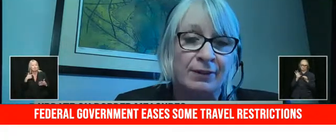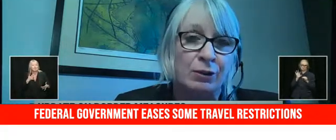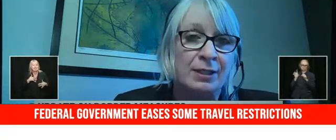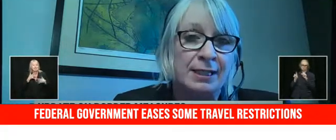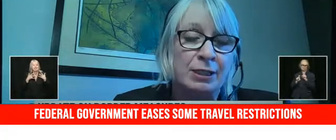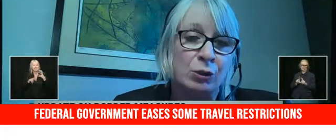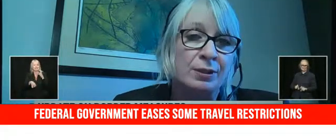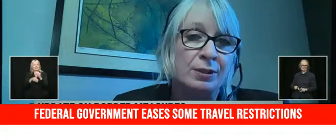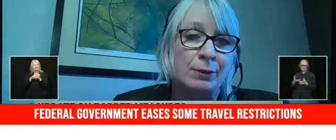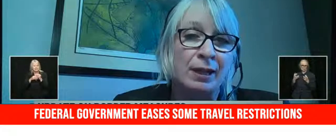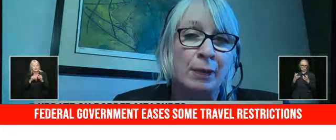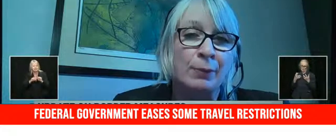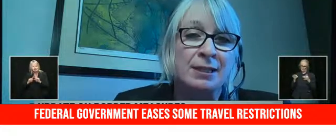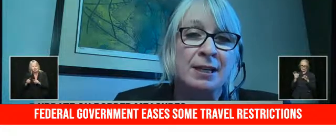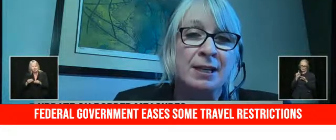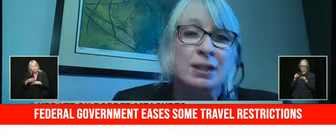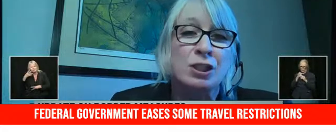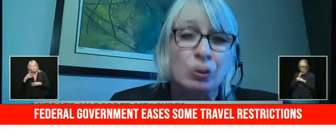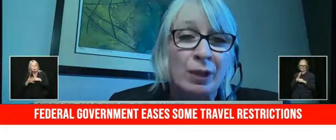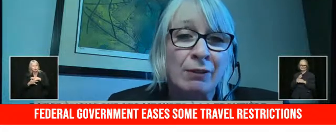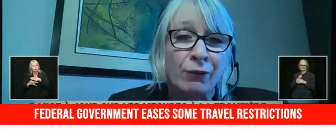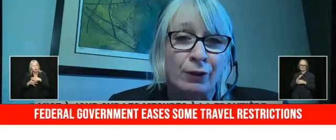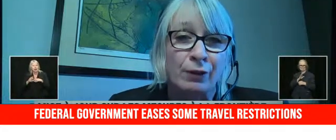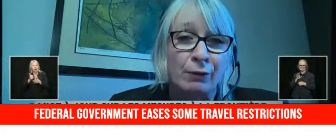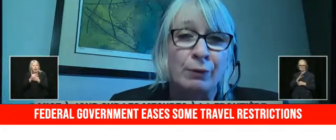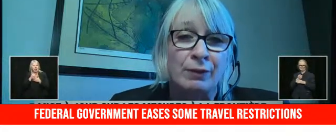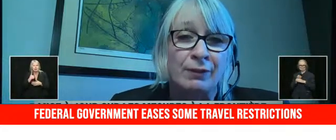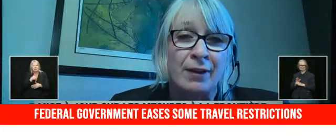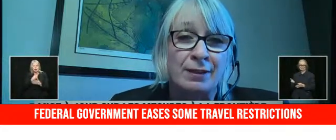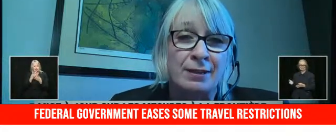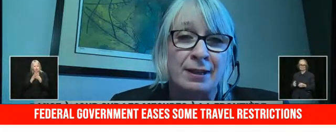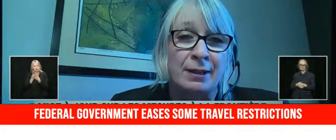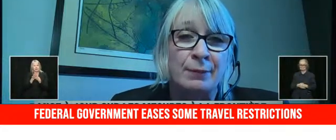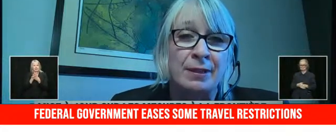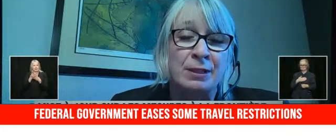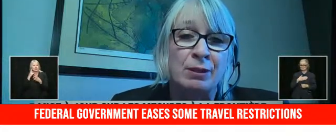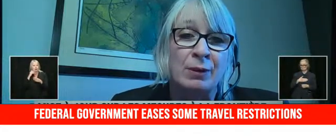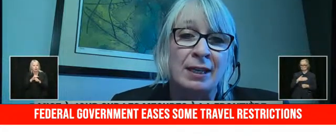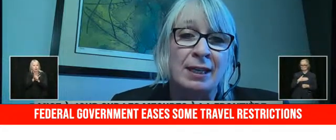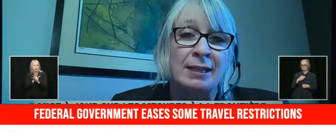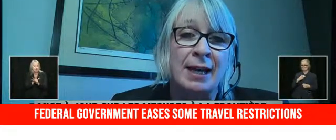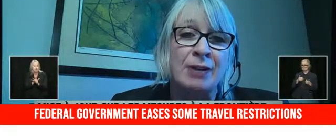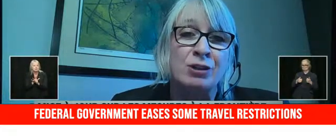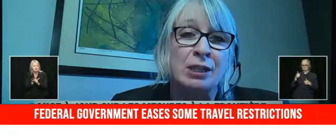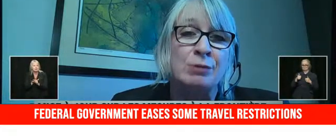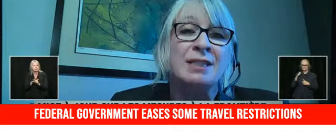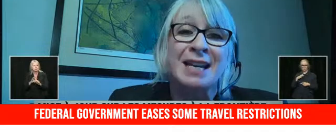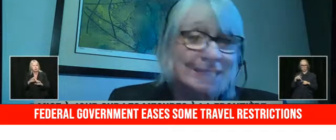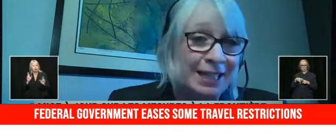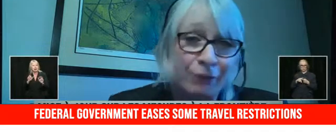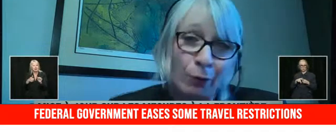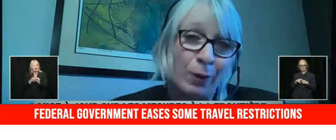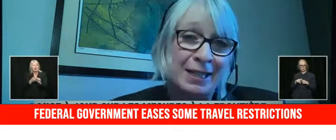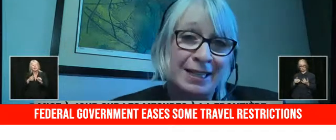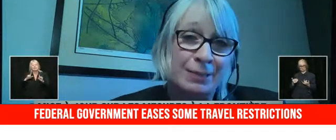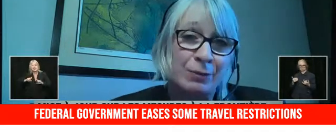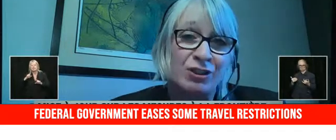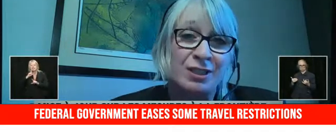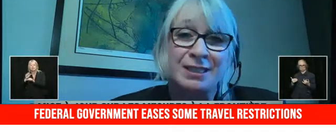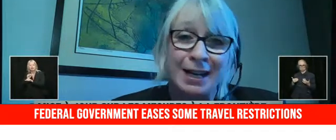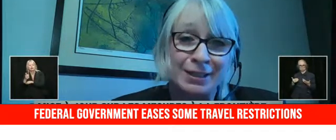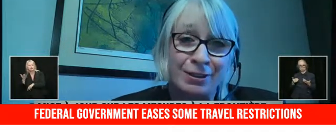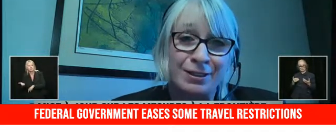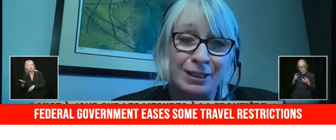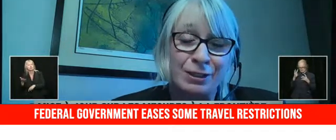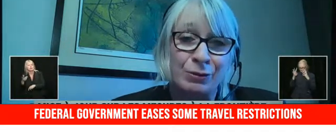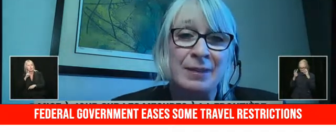onboarding of increasing tools that will help us screen for coronavirus so that we can actually use testing for what it is, which is